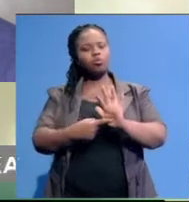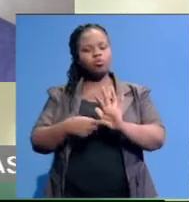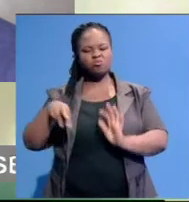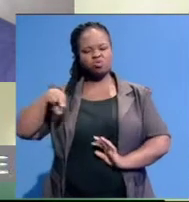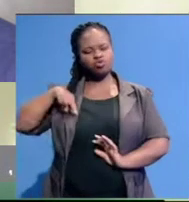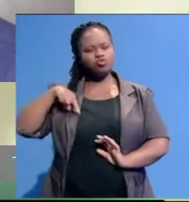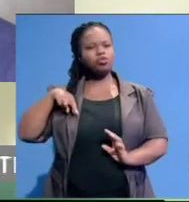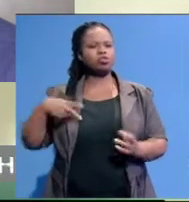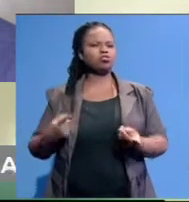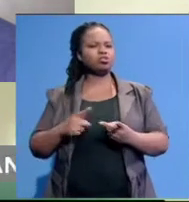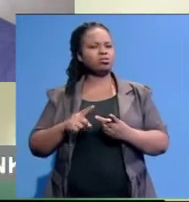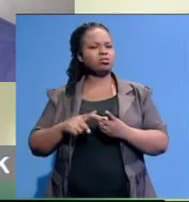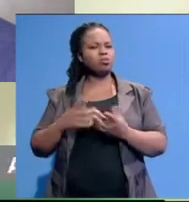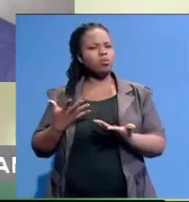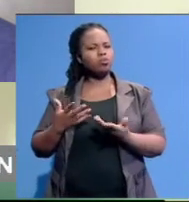religion, of education,